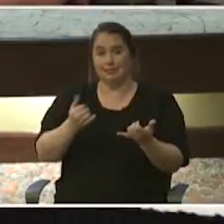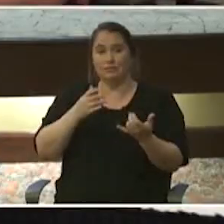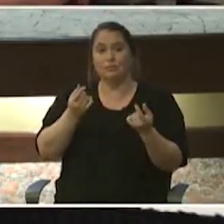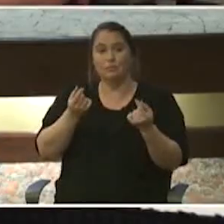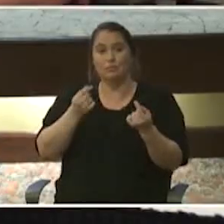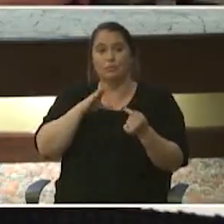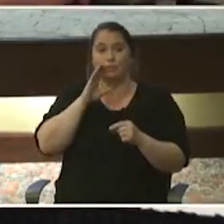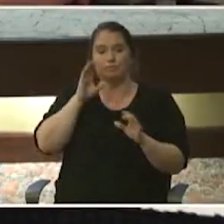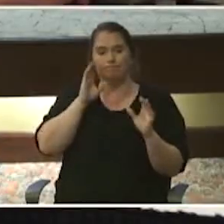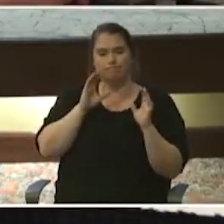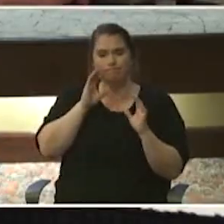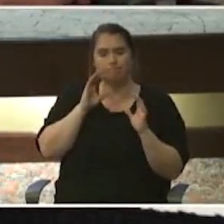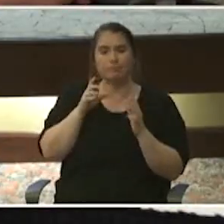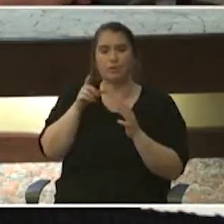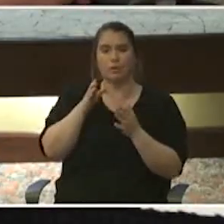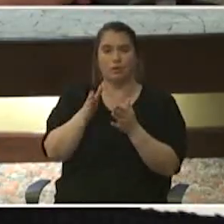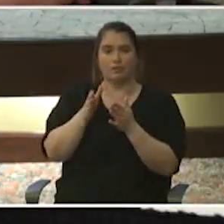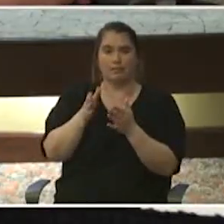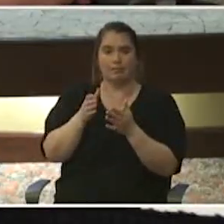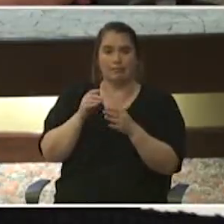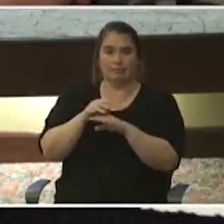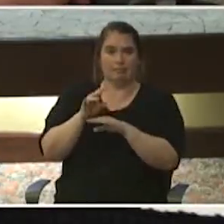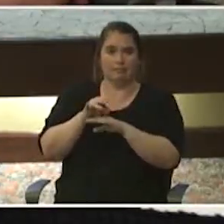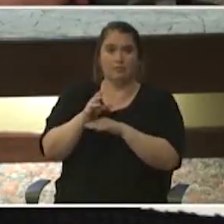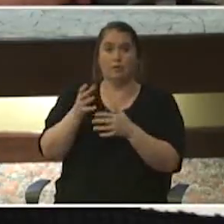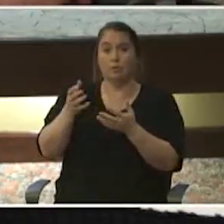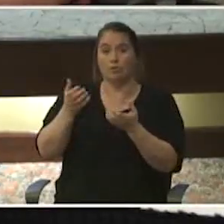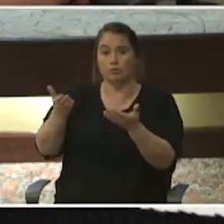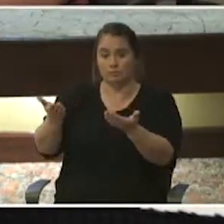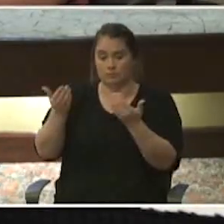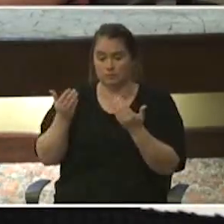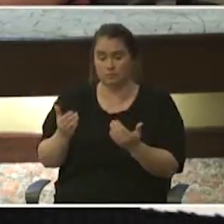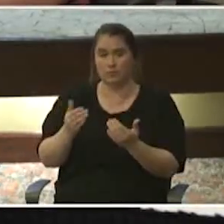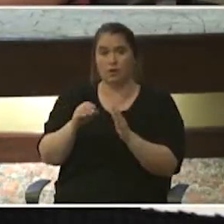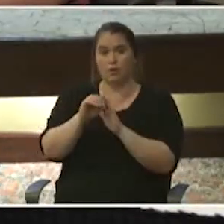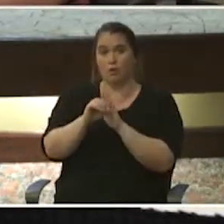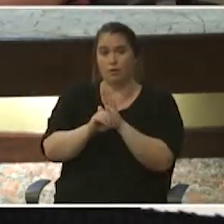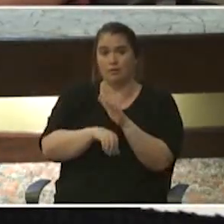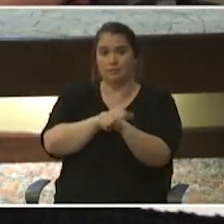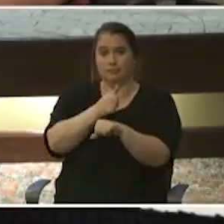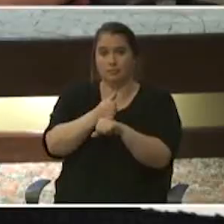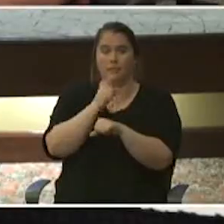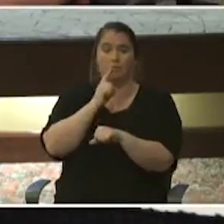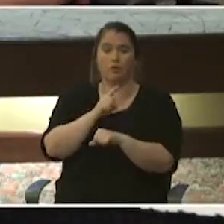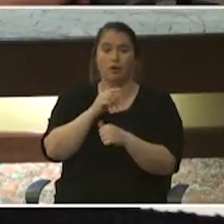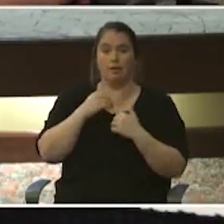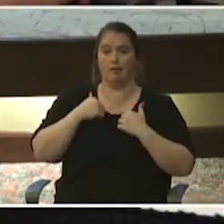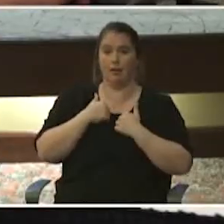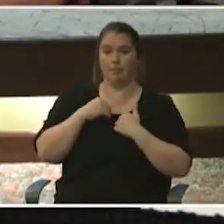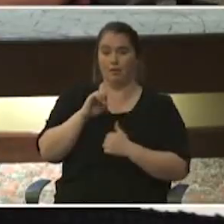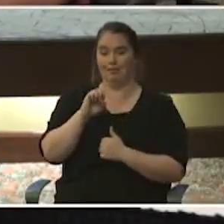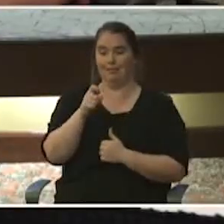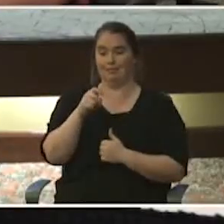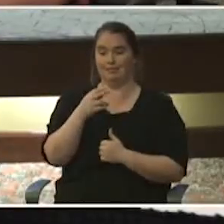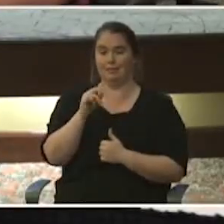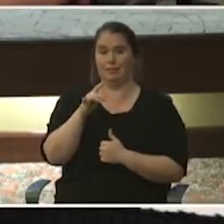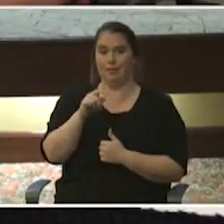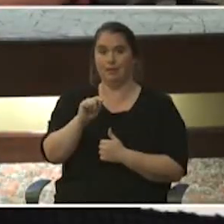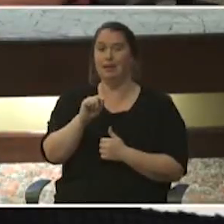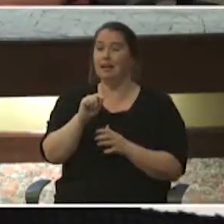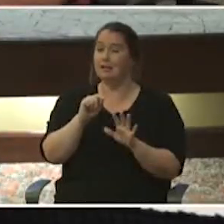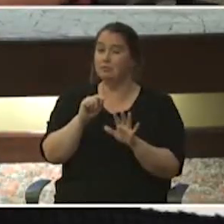to seek your guidance on whether you'd like to move forward with drafting an ordinance related to animal exhibits, and if so, which option you would